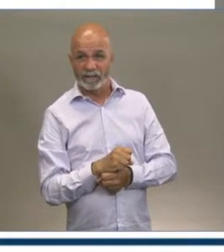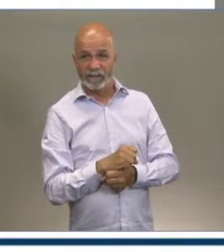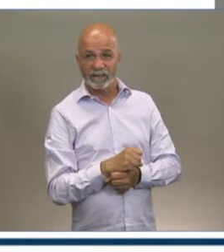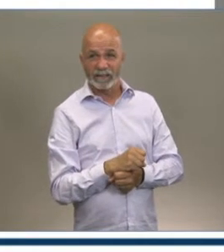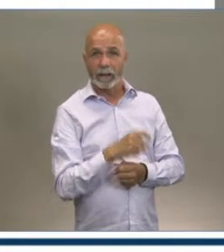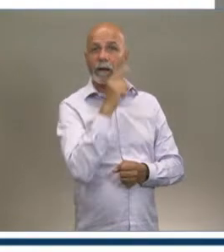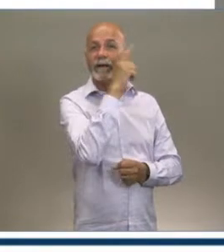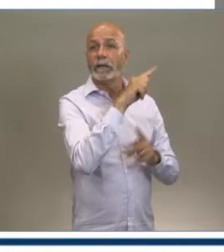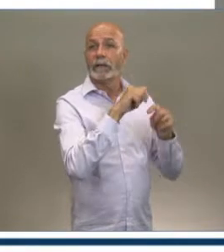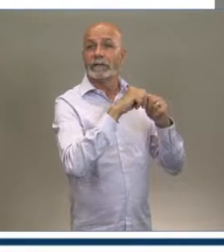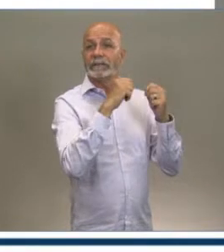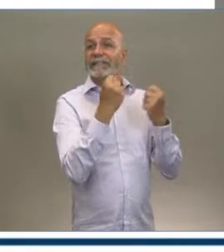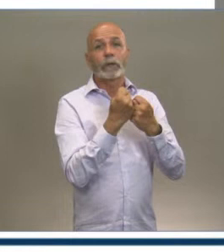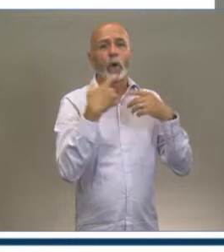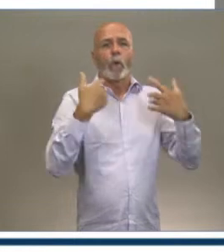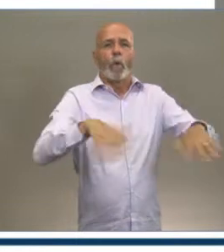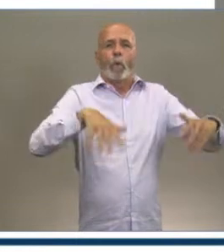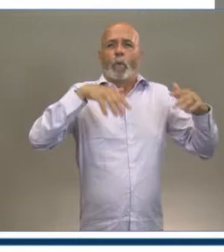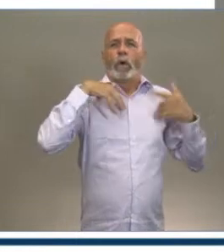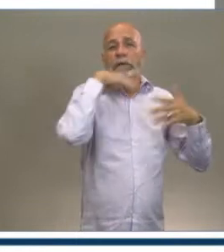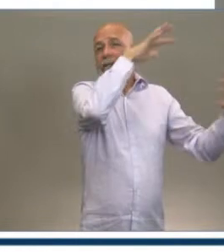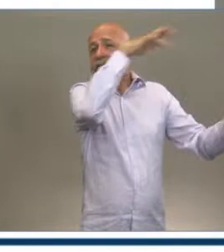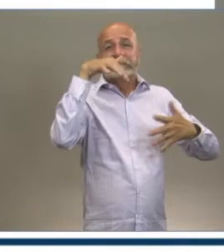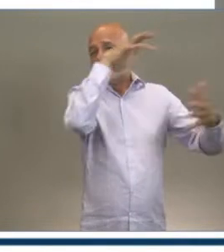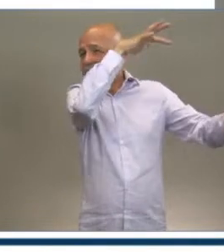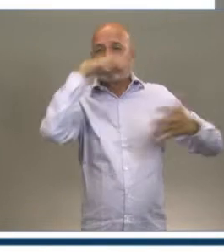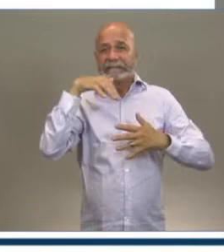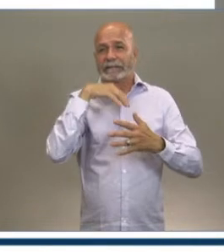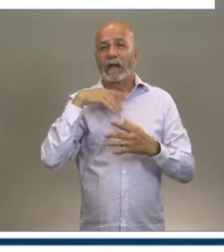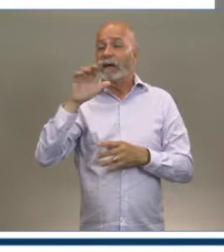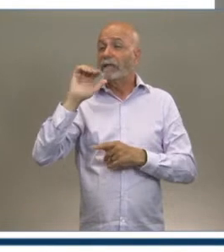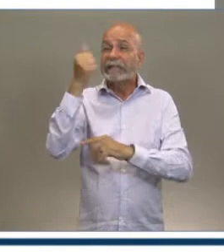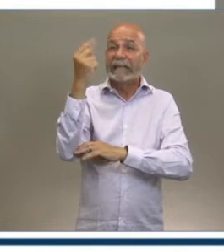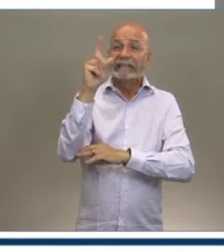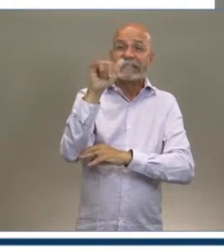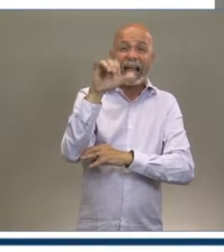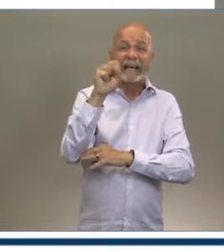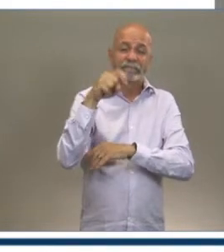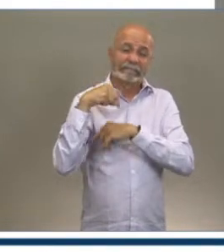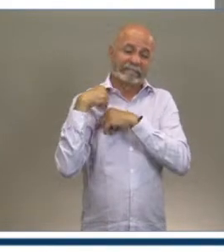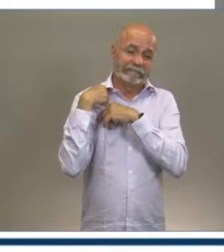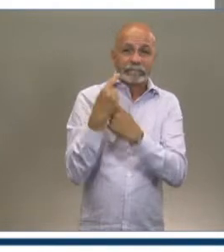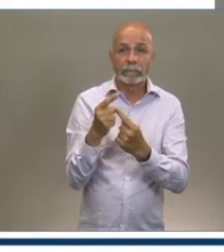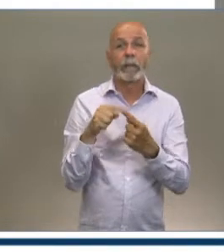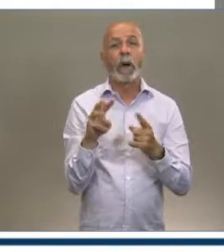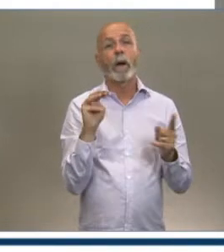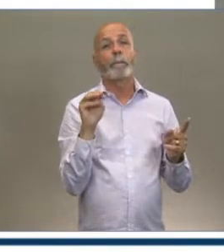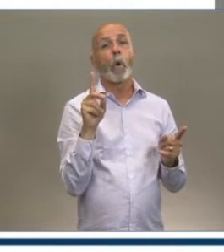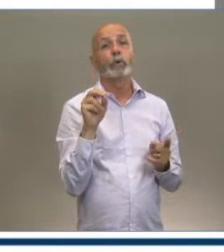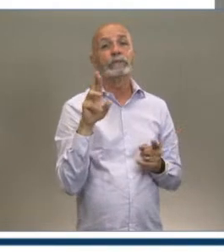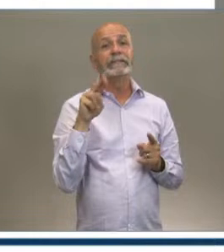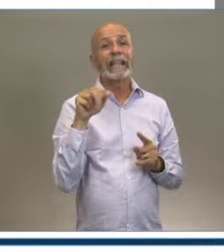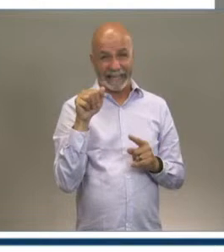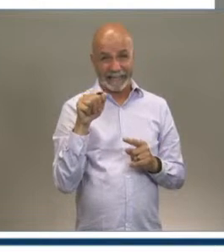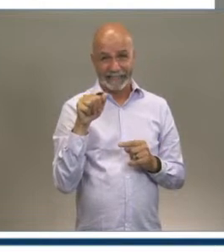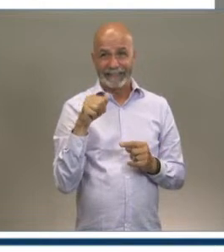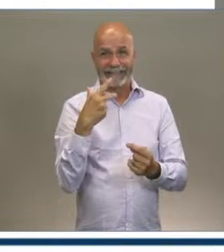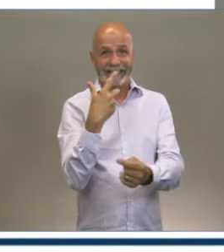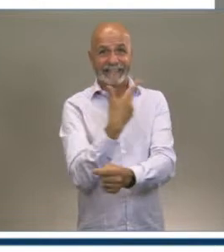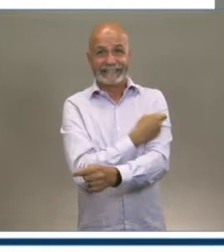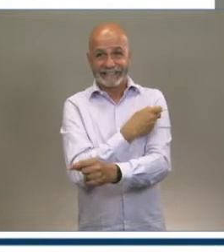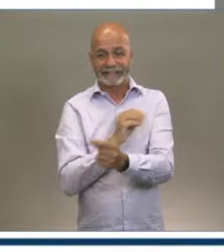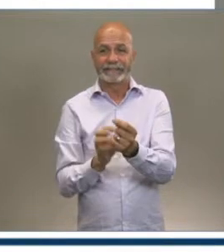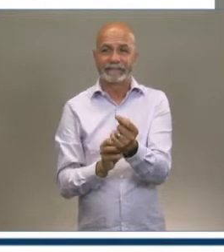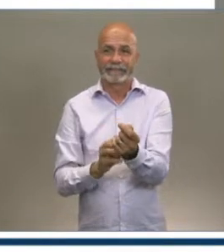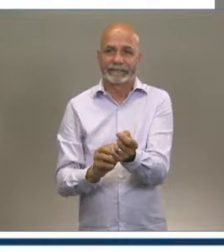the last 10 days. This extra amount of Moderna, now it's been offset a little bit. We're getting less Pfizer in the